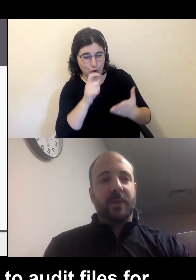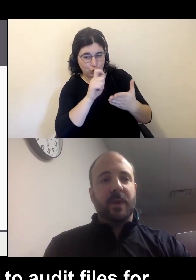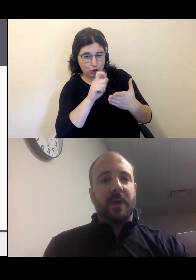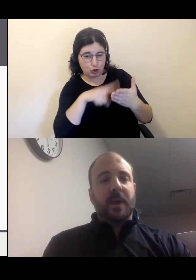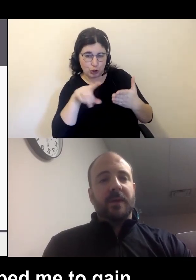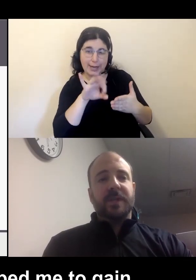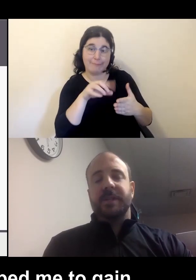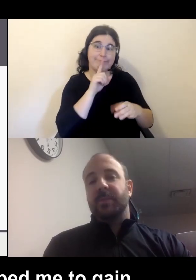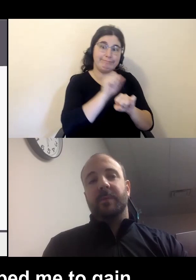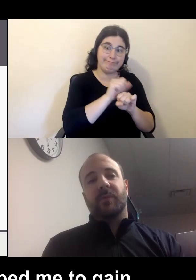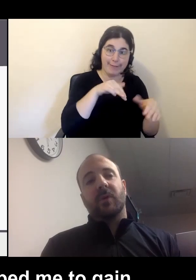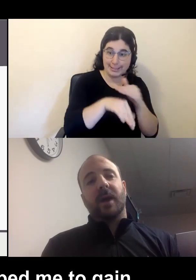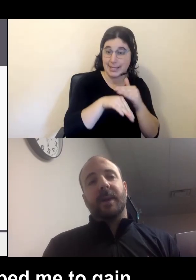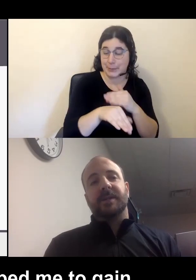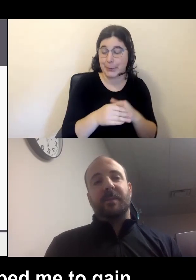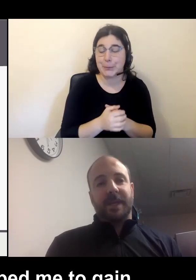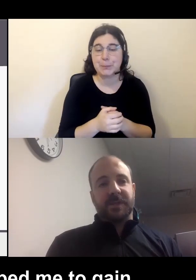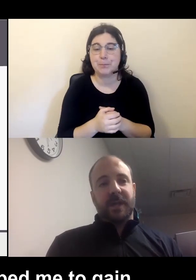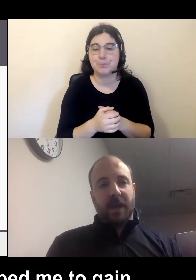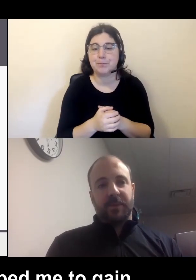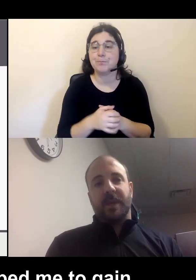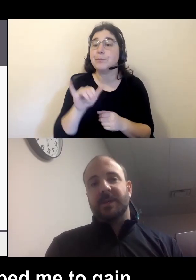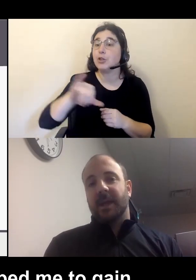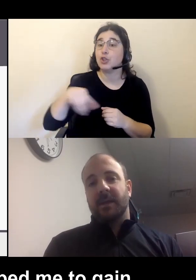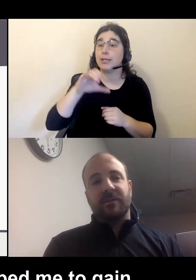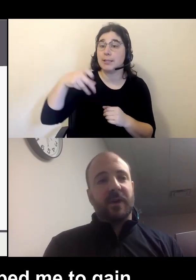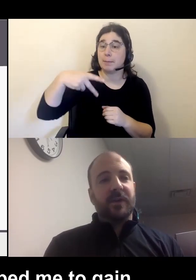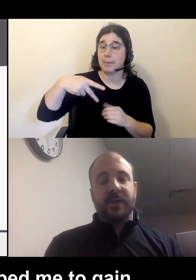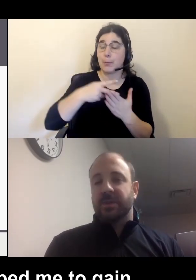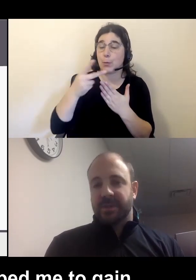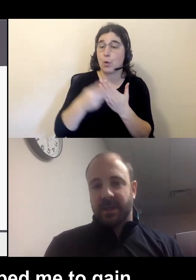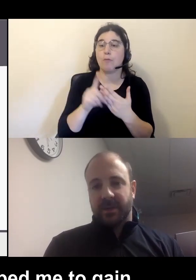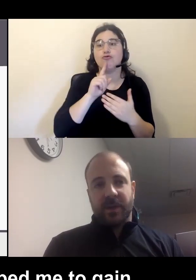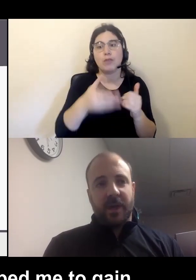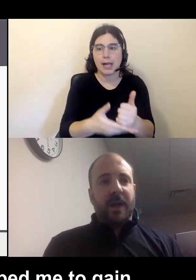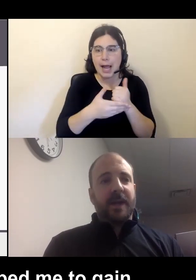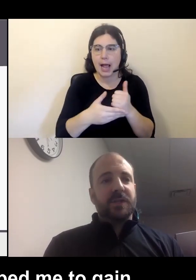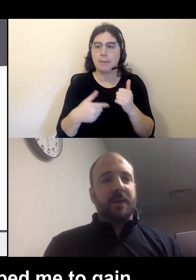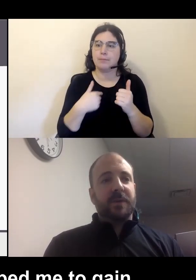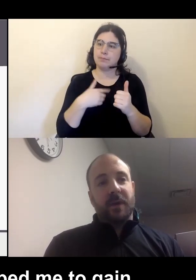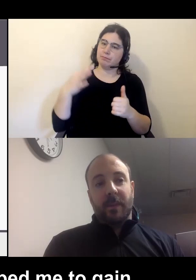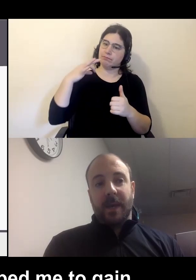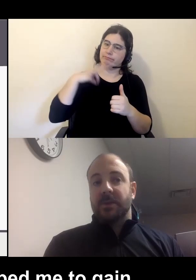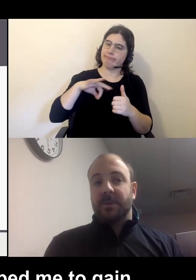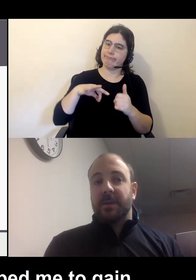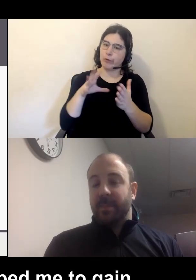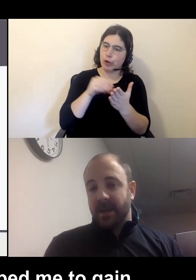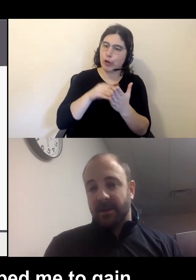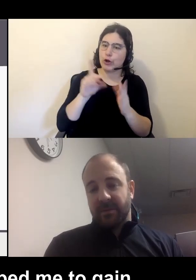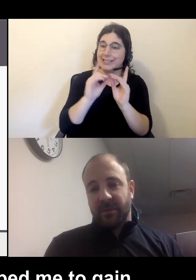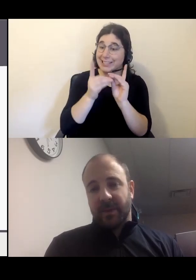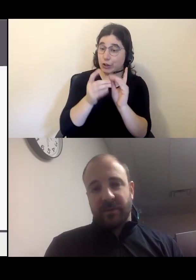months. The JCP program has immensely helped me to gain various digital skills and has shaped me to